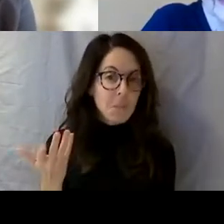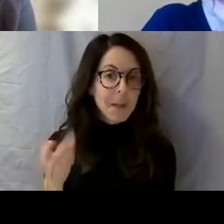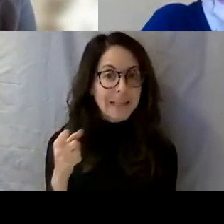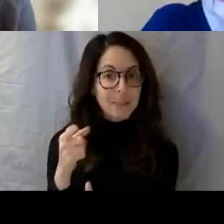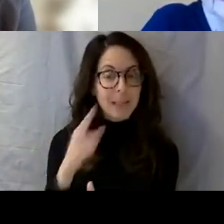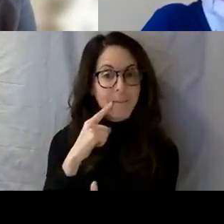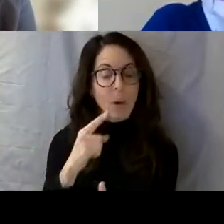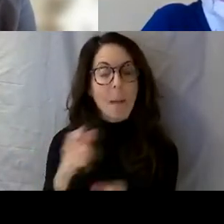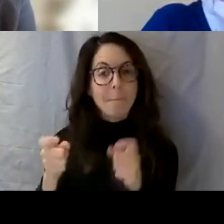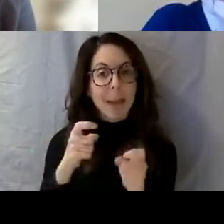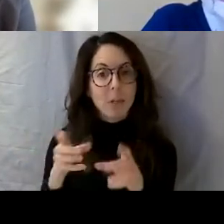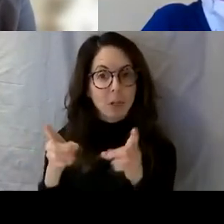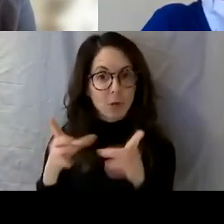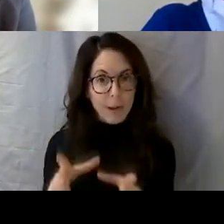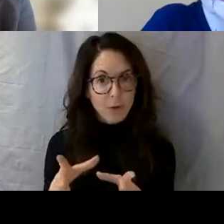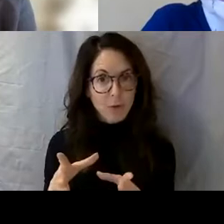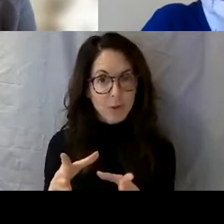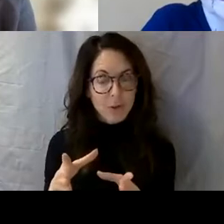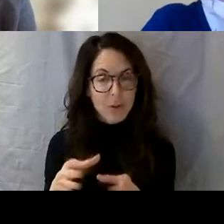managing directors, there is a big